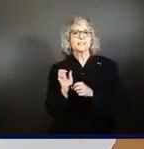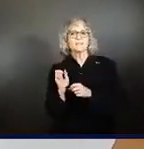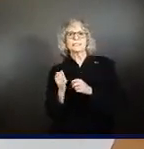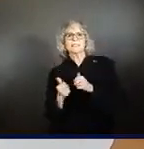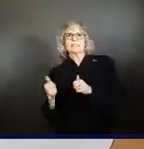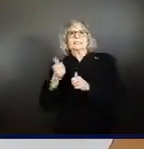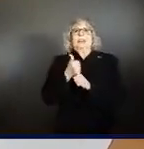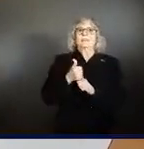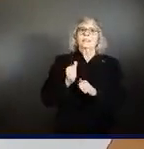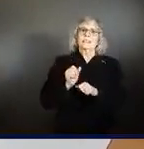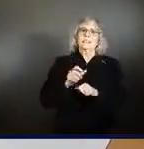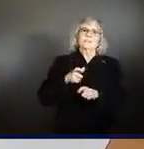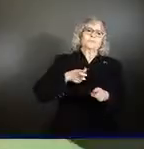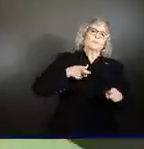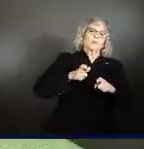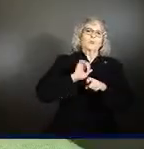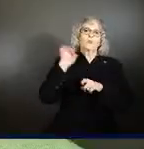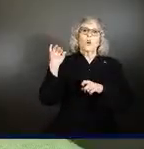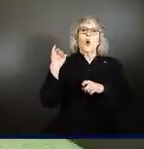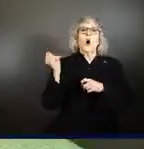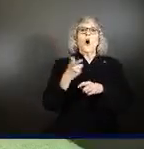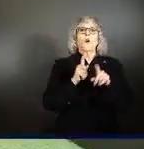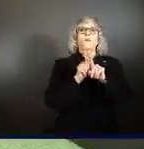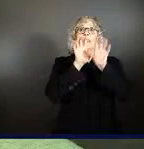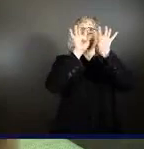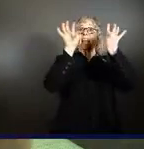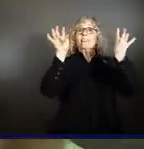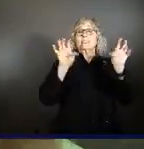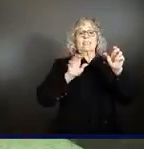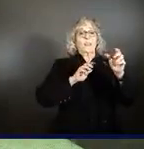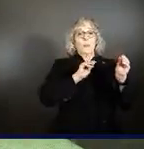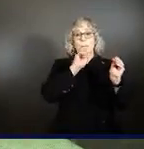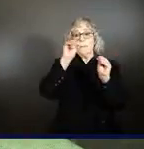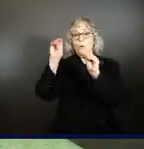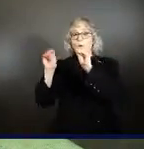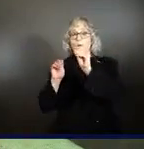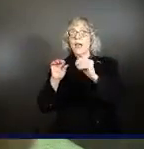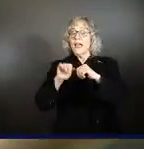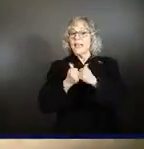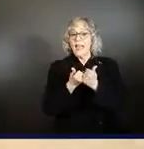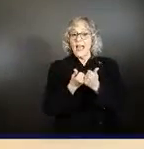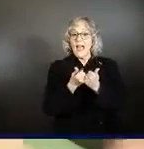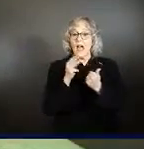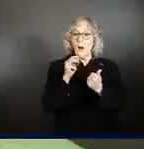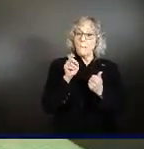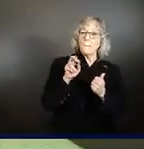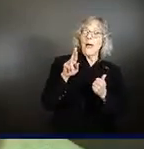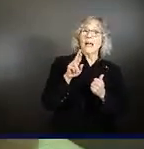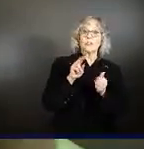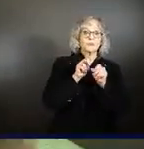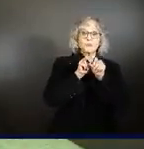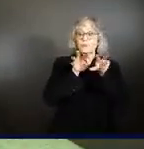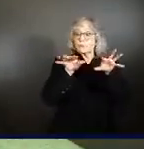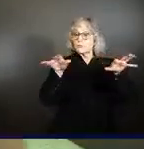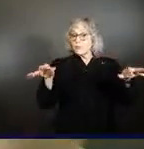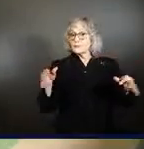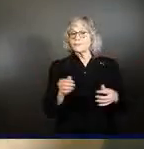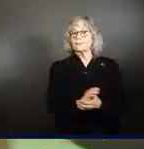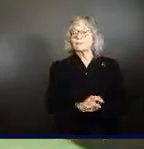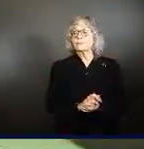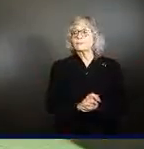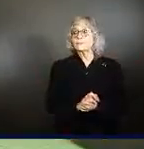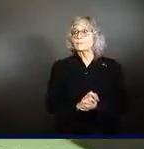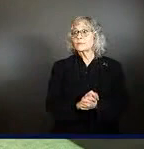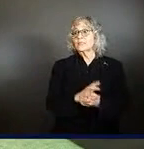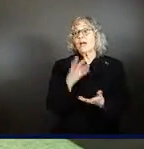galaxies. And therefore, it will definitely tell us new clues about how dark matter is spread through different types of galaxies. There's even, the hypothesis